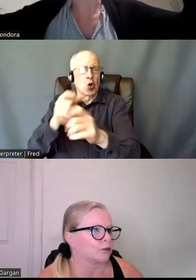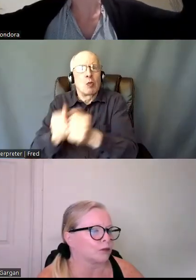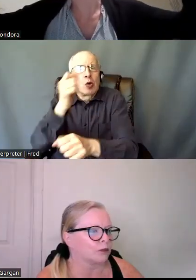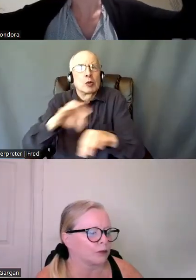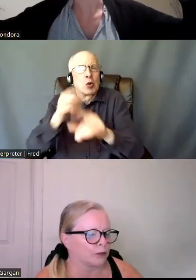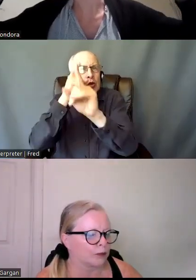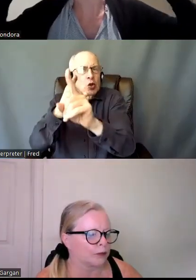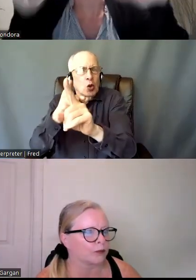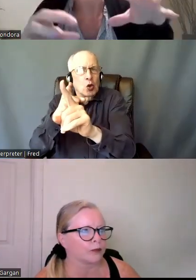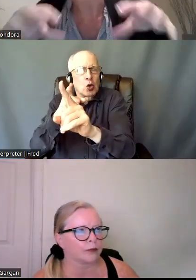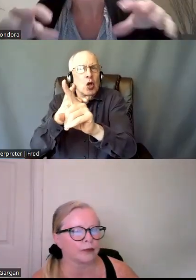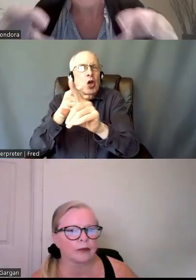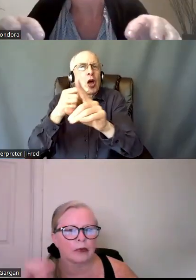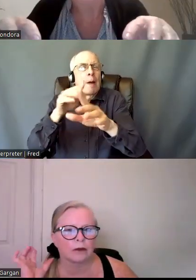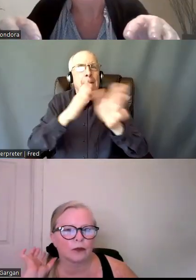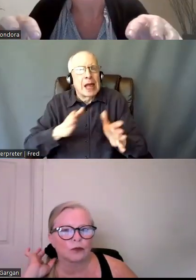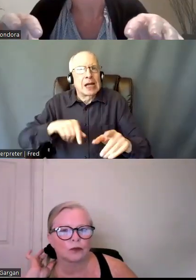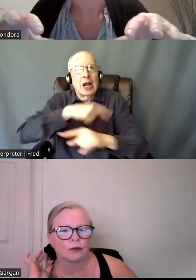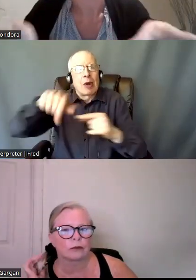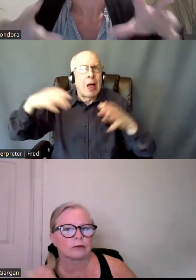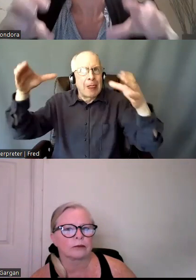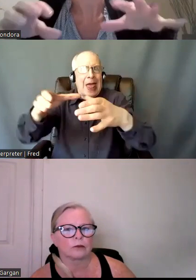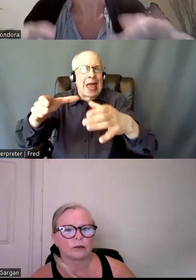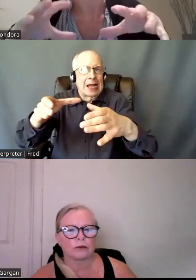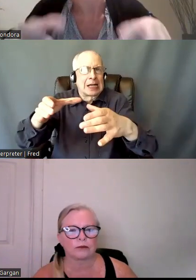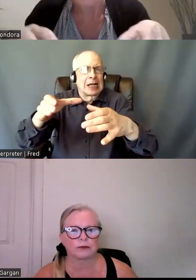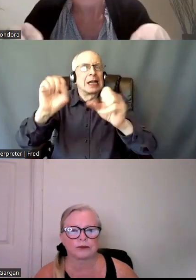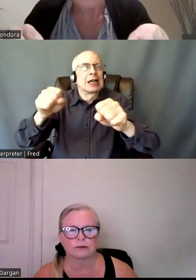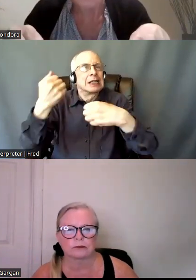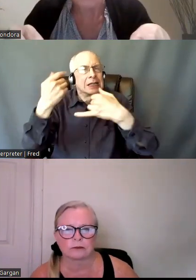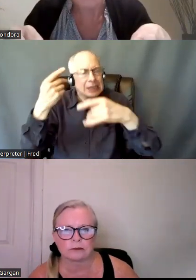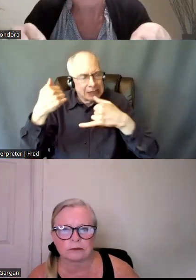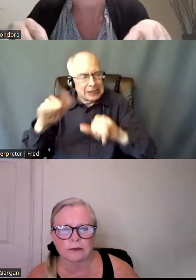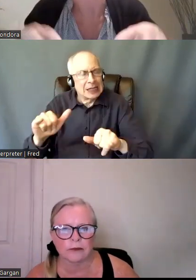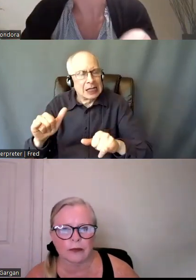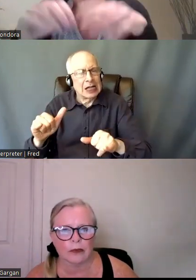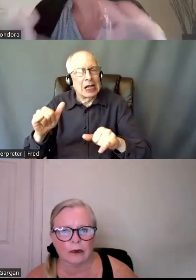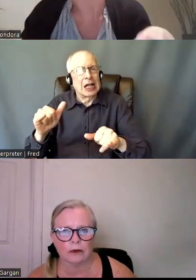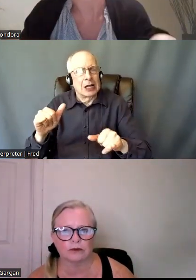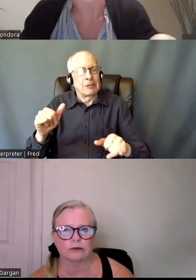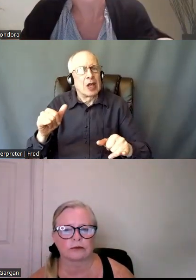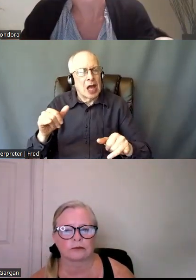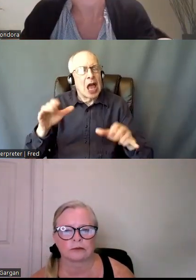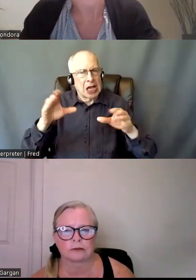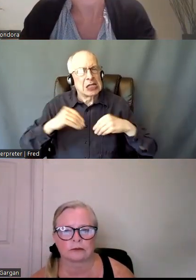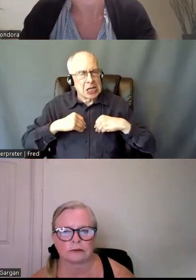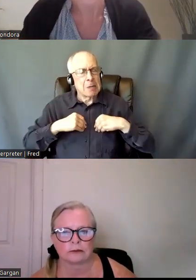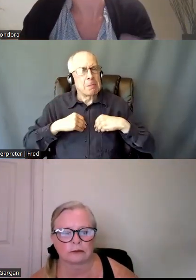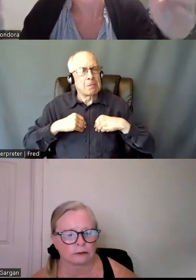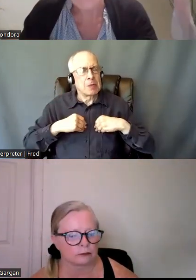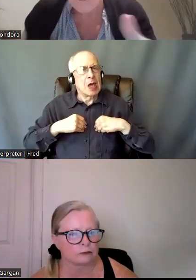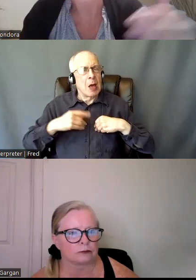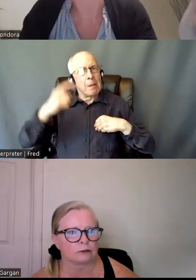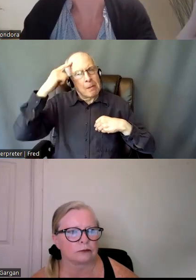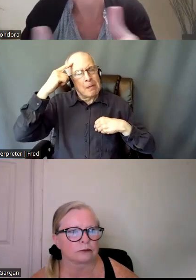to people, we can still acknowledge the mental health and substance use concerns that might be getting in their way